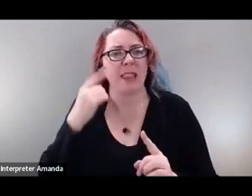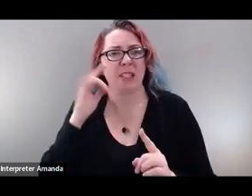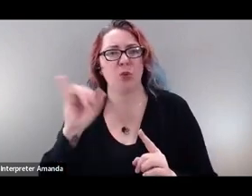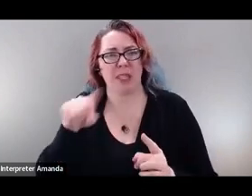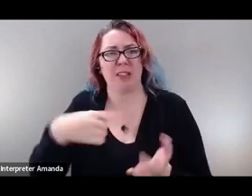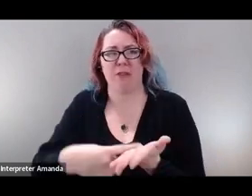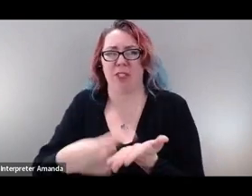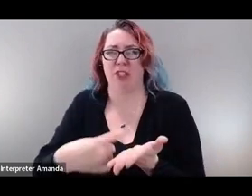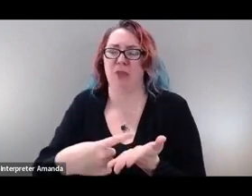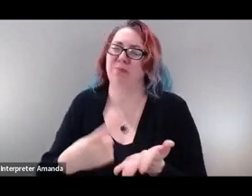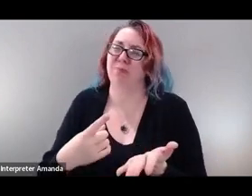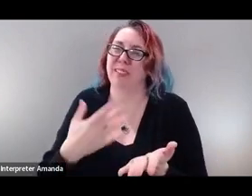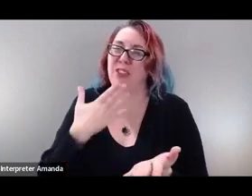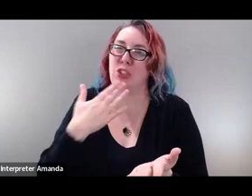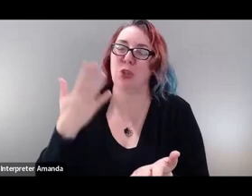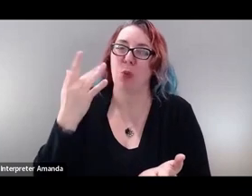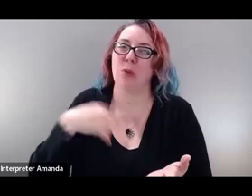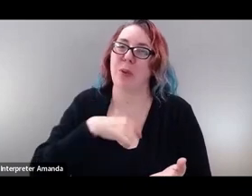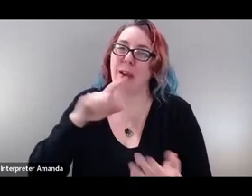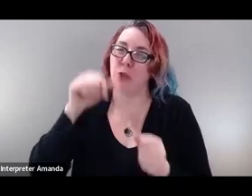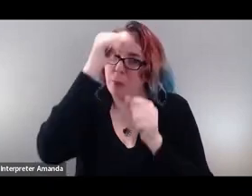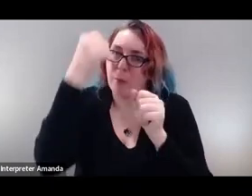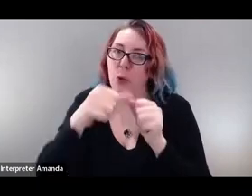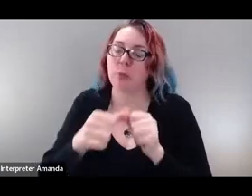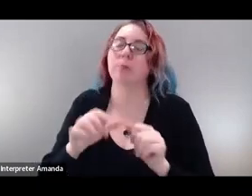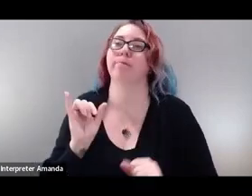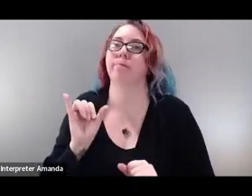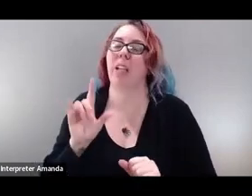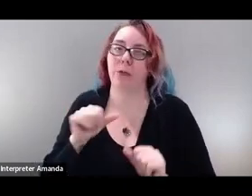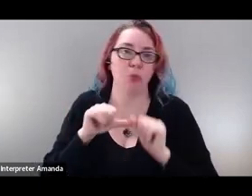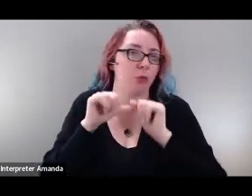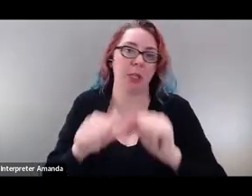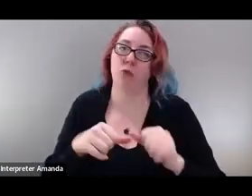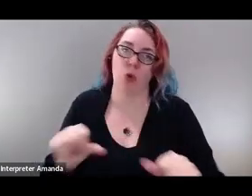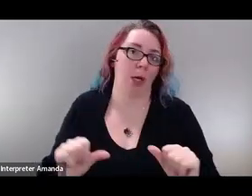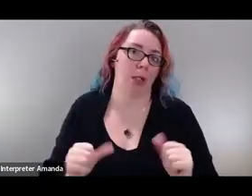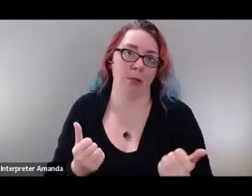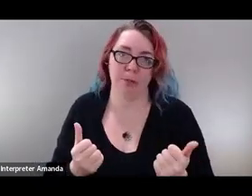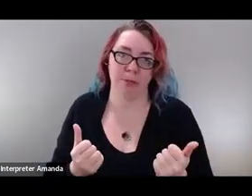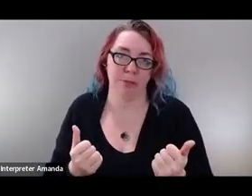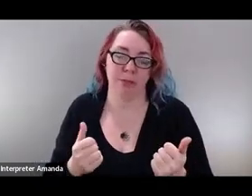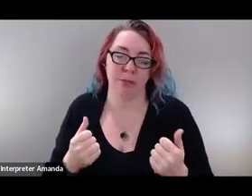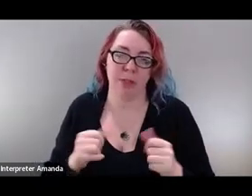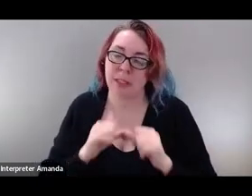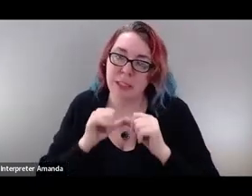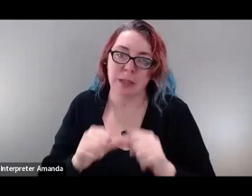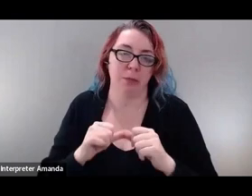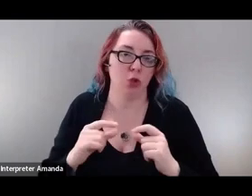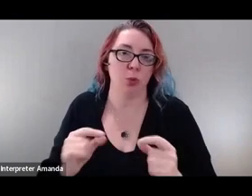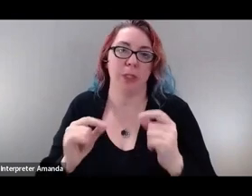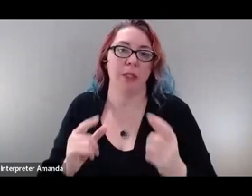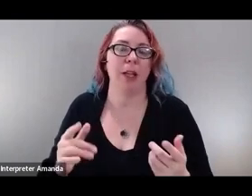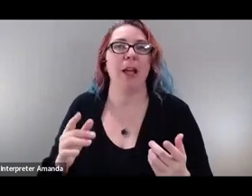like, oh, you know, maybe we do need to just keep practicing this and keep trying, and not necessarily feel